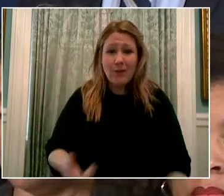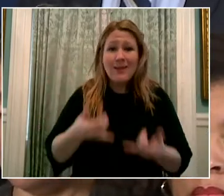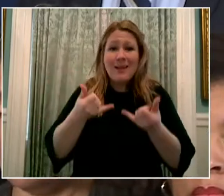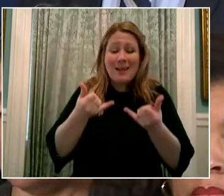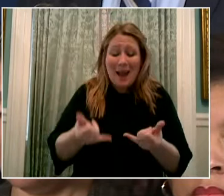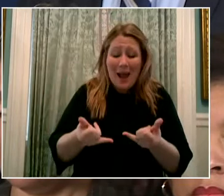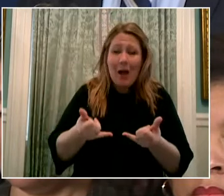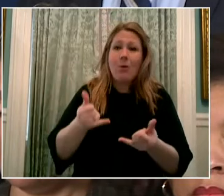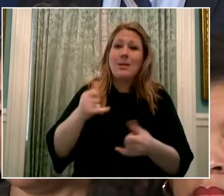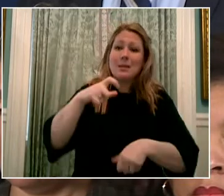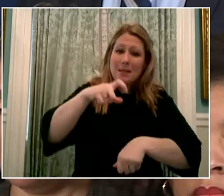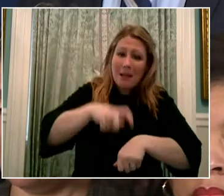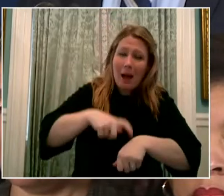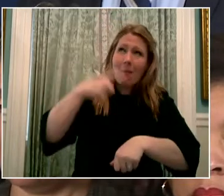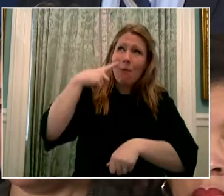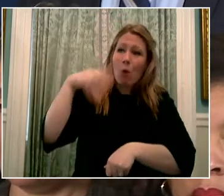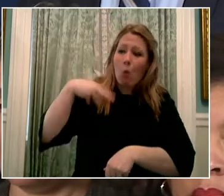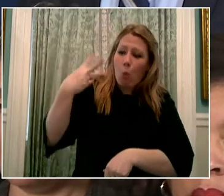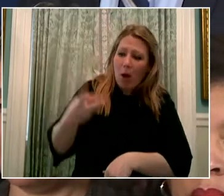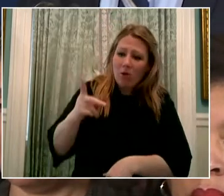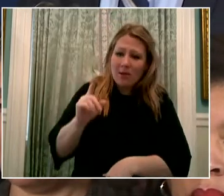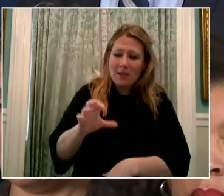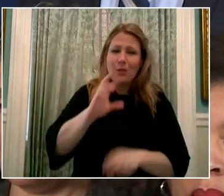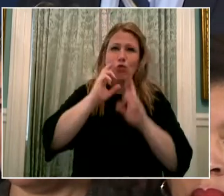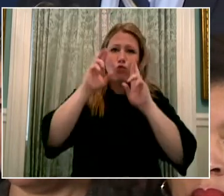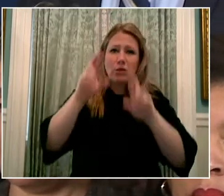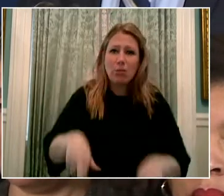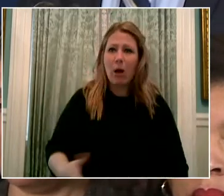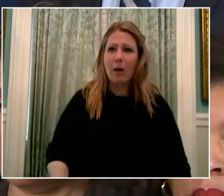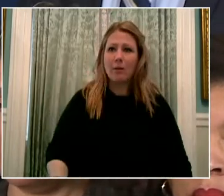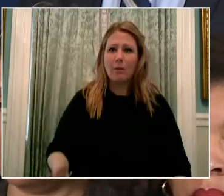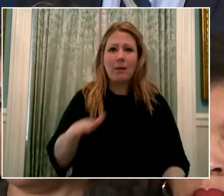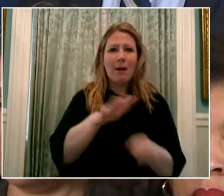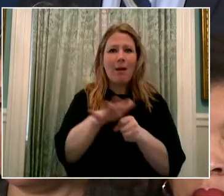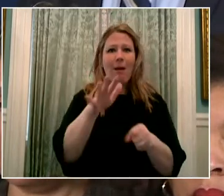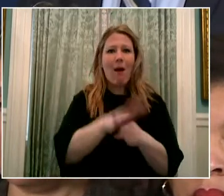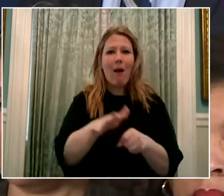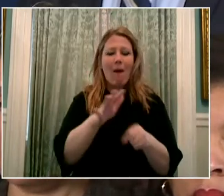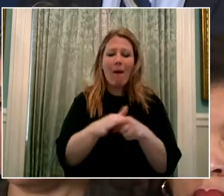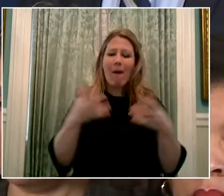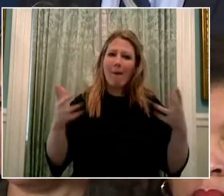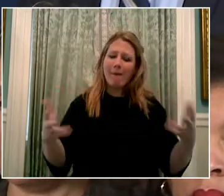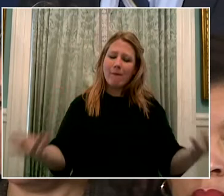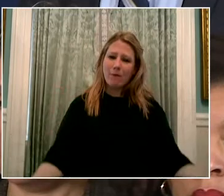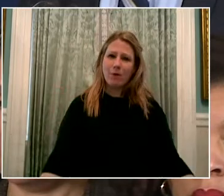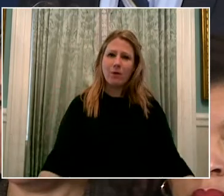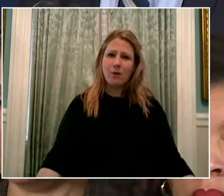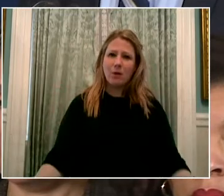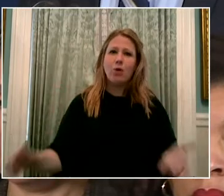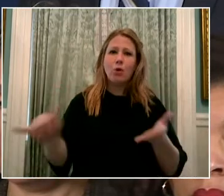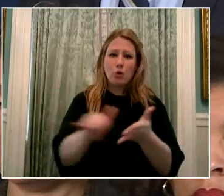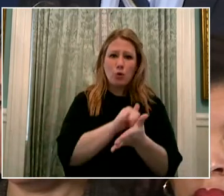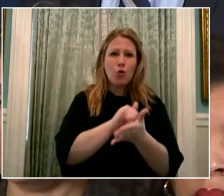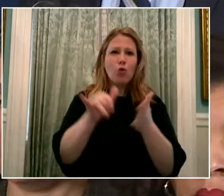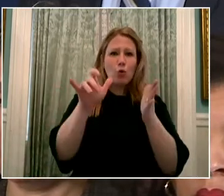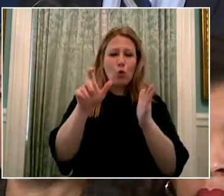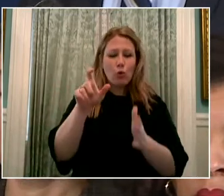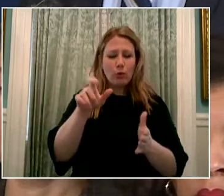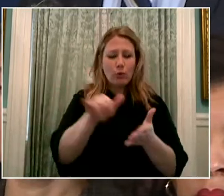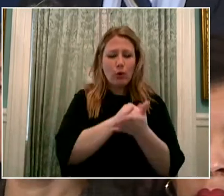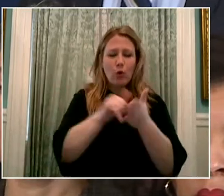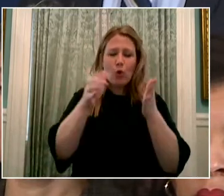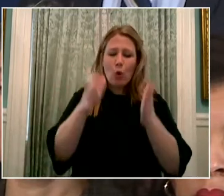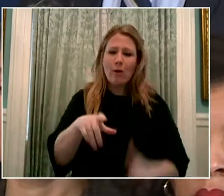Enough is enough. New Yorkers deserve better from our national